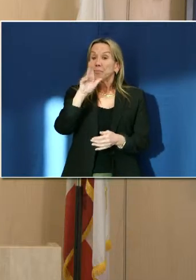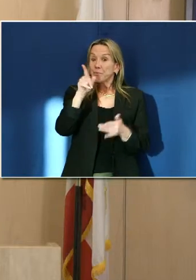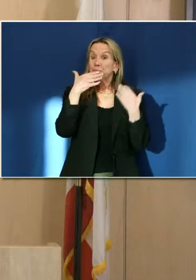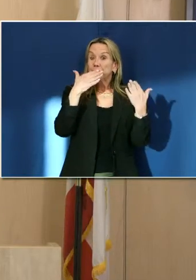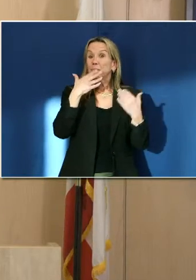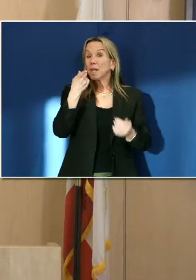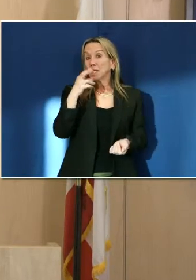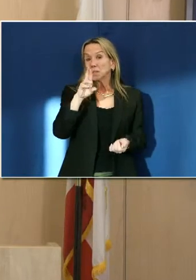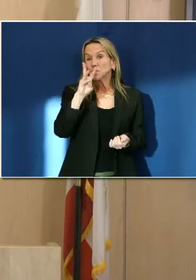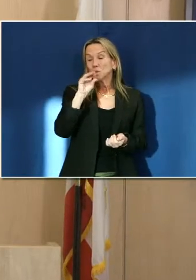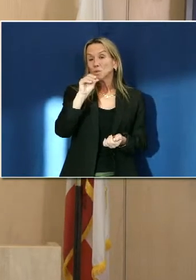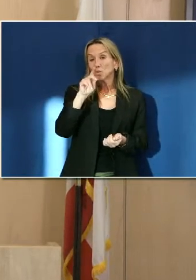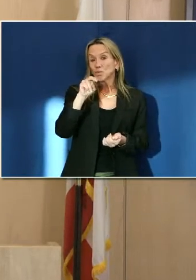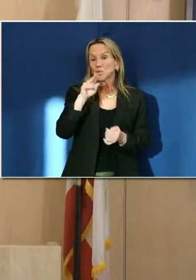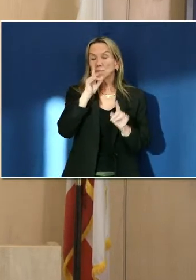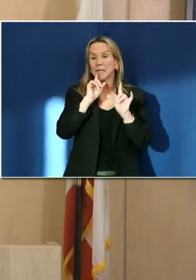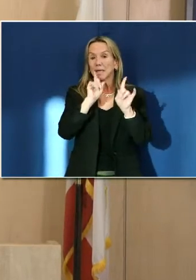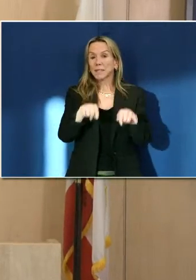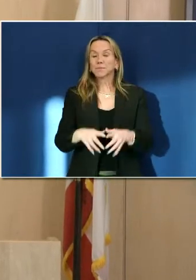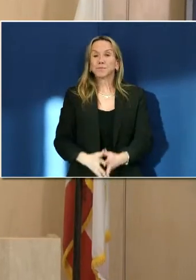respond.